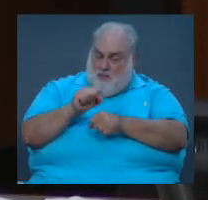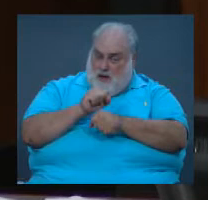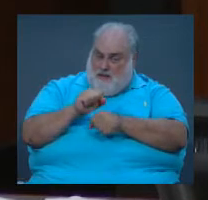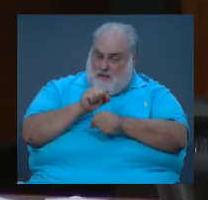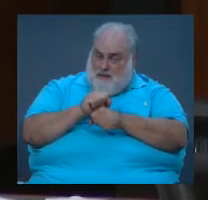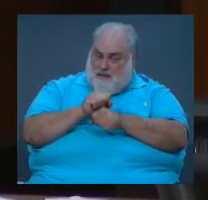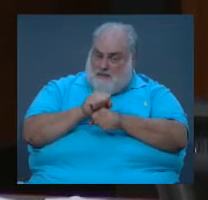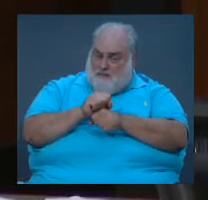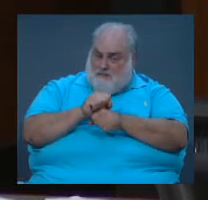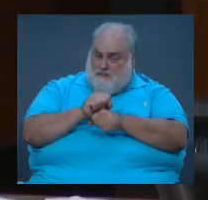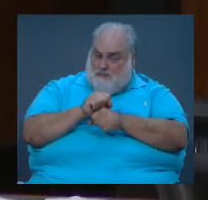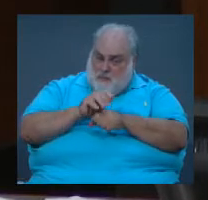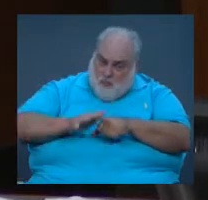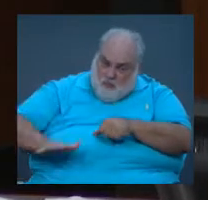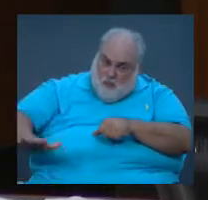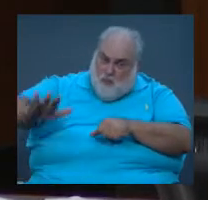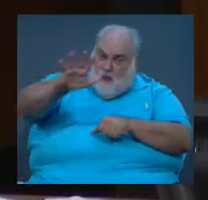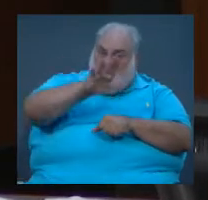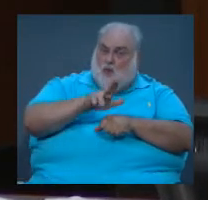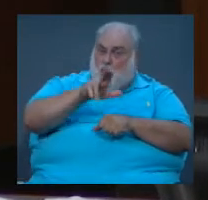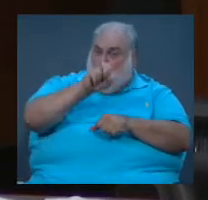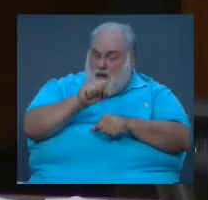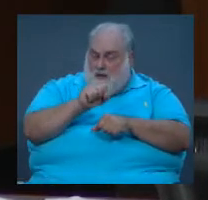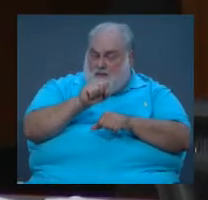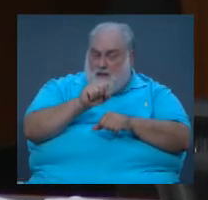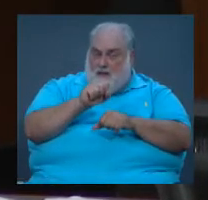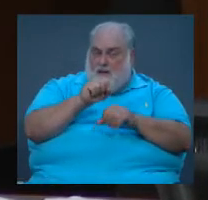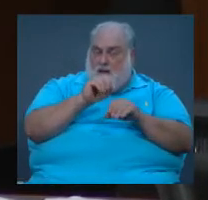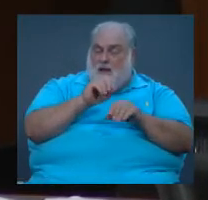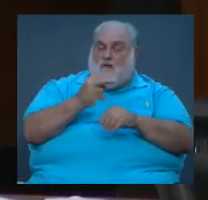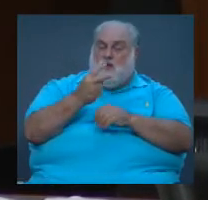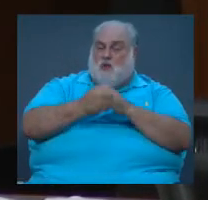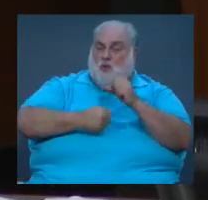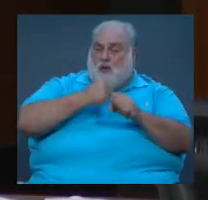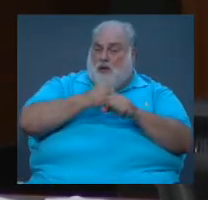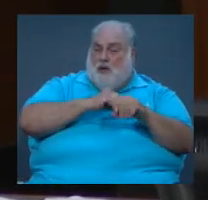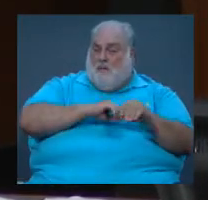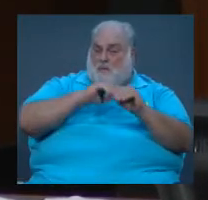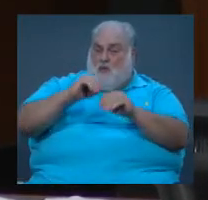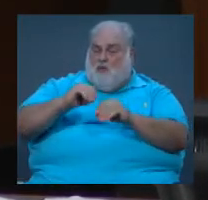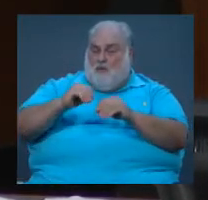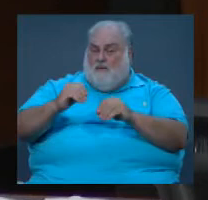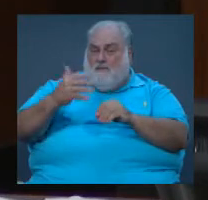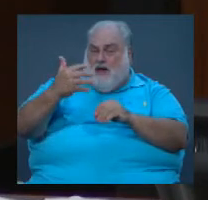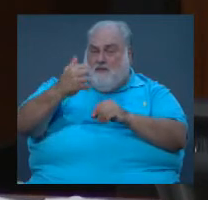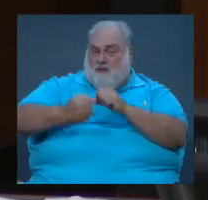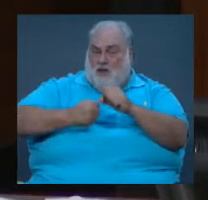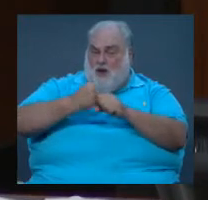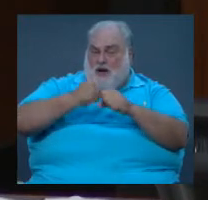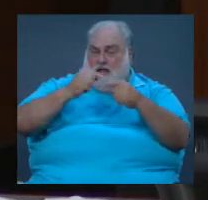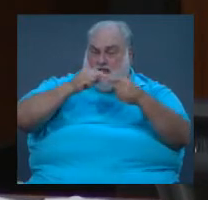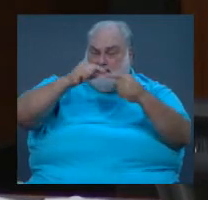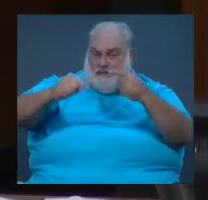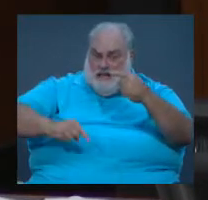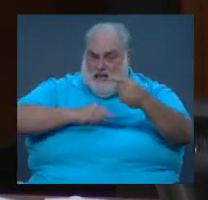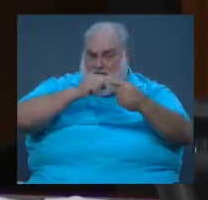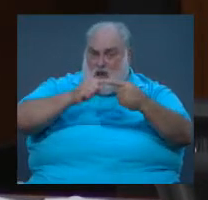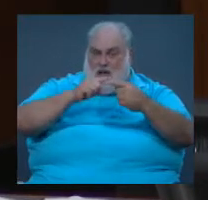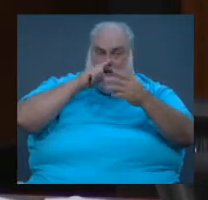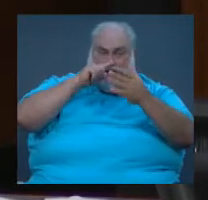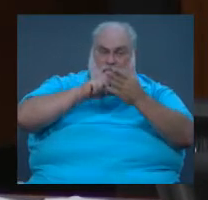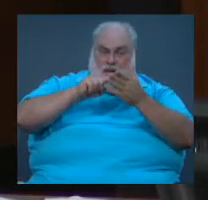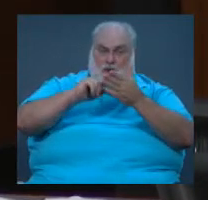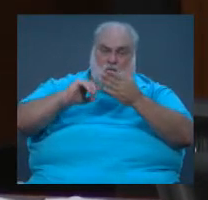United States, moving that 2-year cycle to a 5-year cycle and inspecting